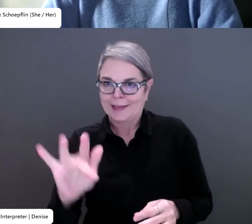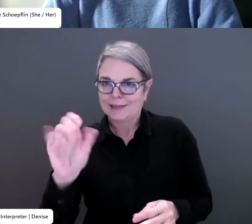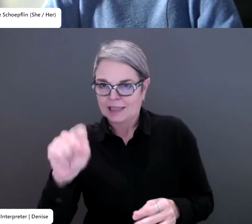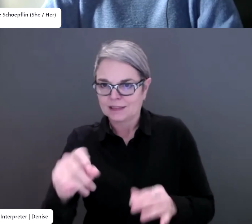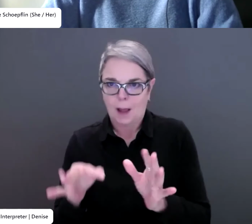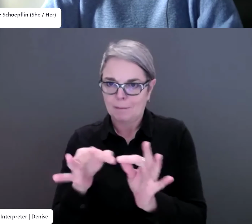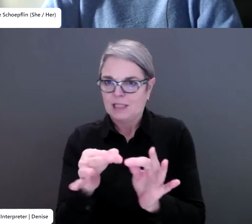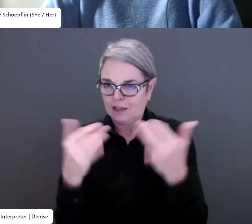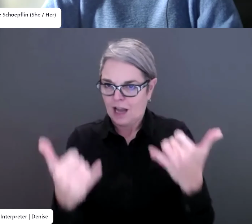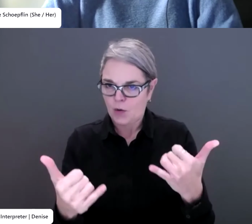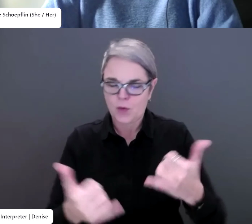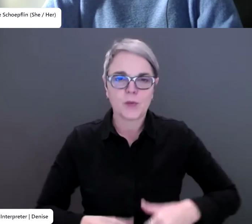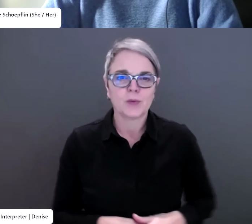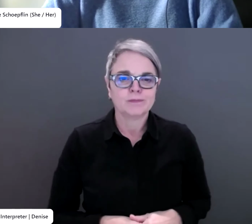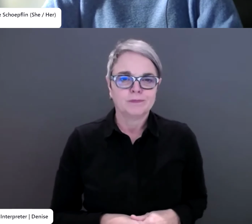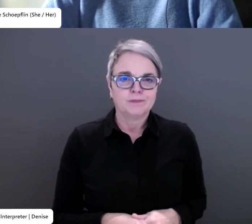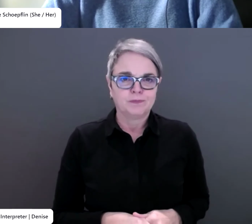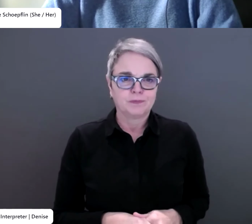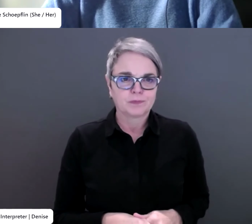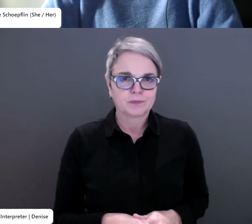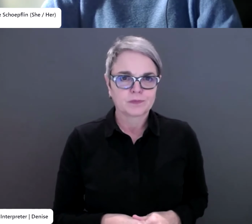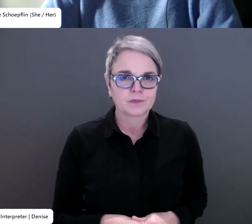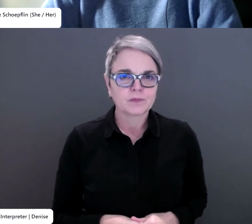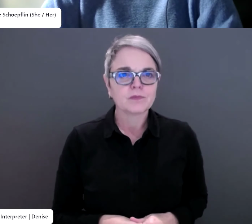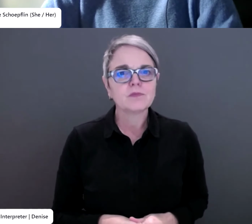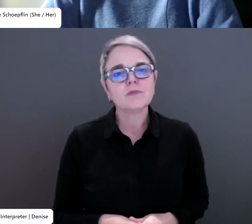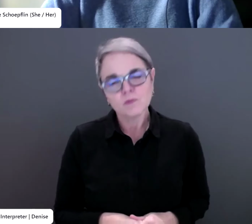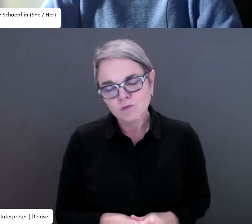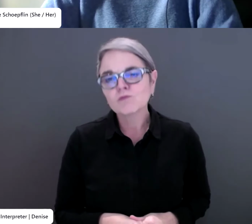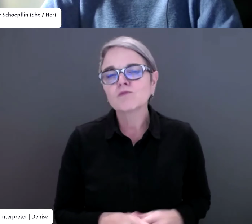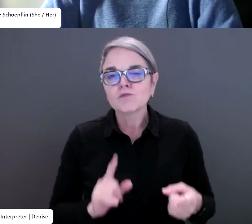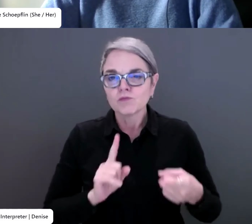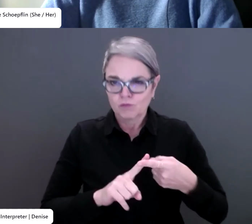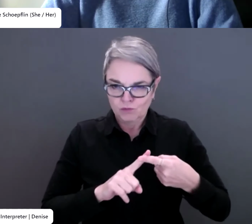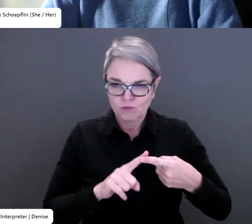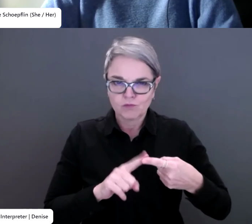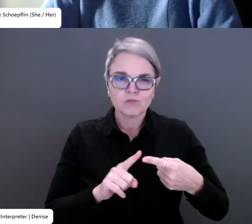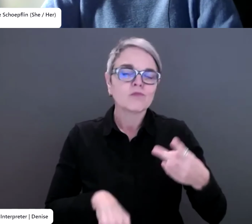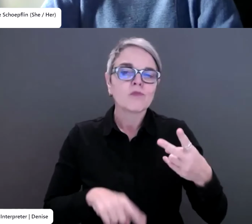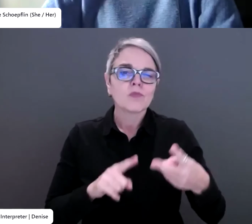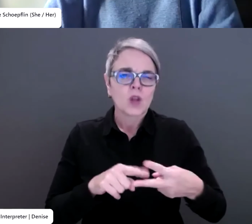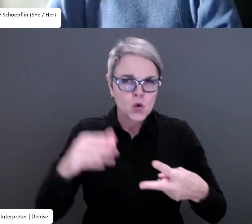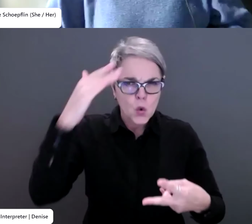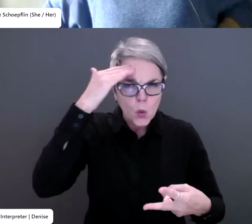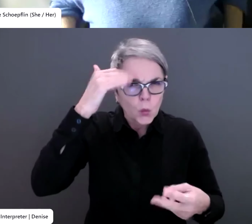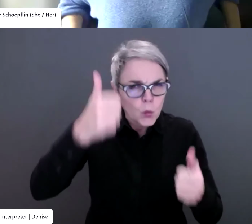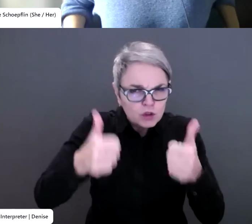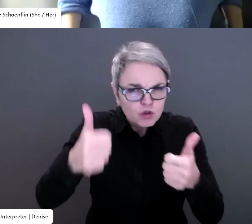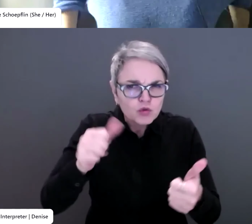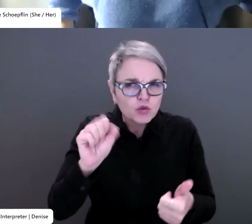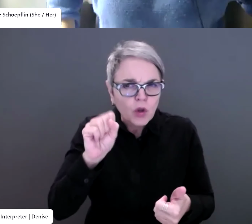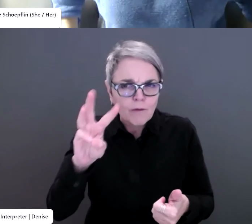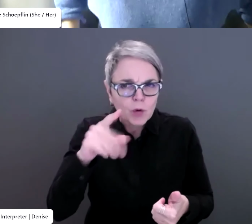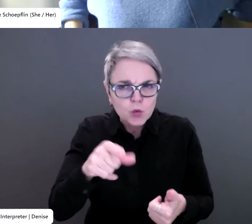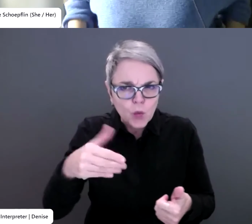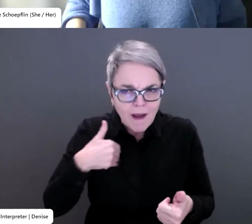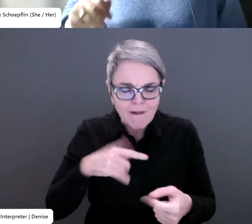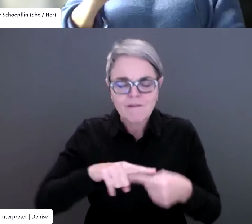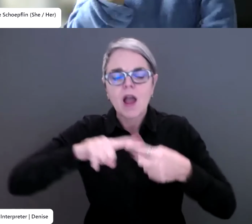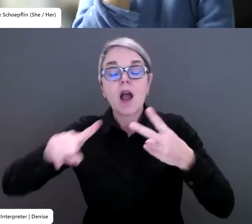Knowing when these windows have a tendency to pop up will also help you trust them and detect the ones that should not be popping